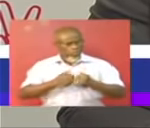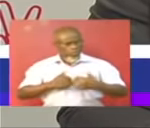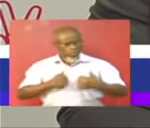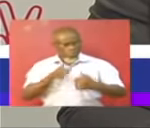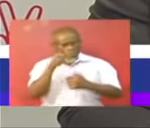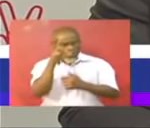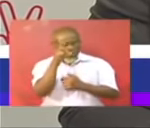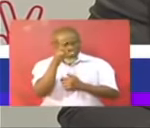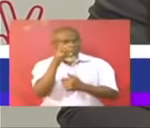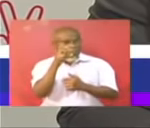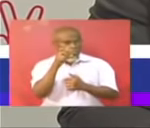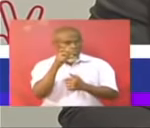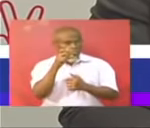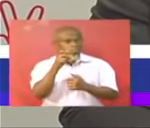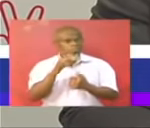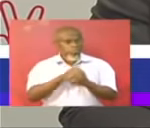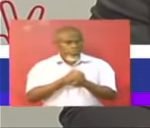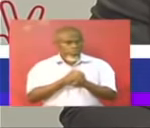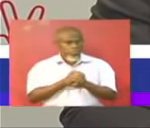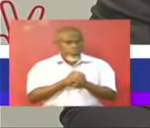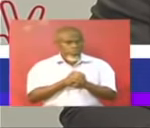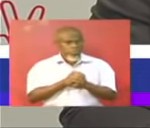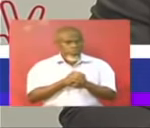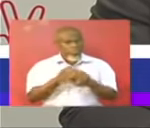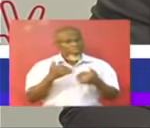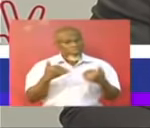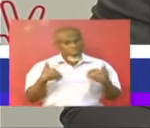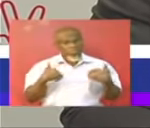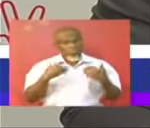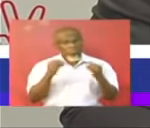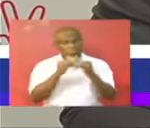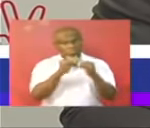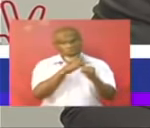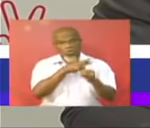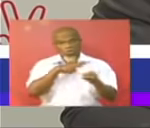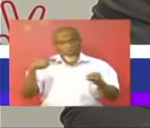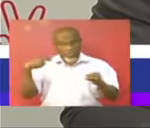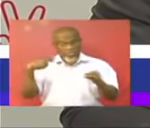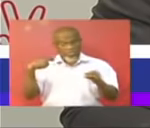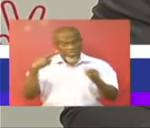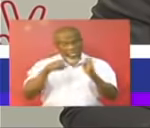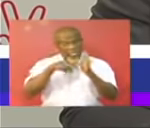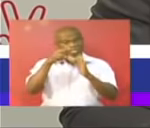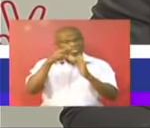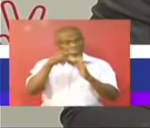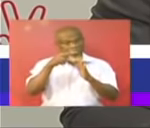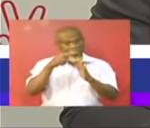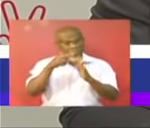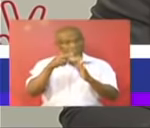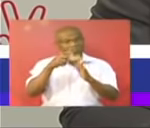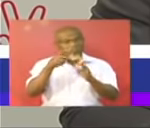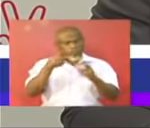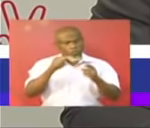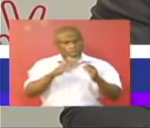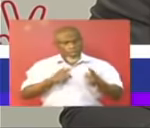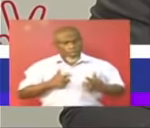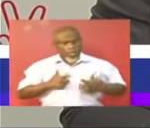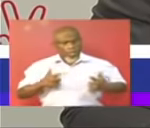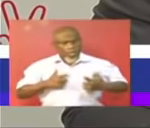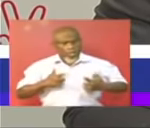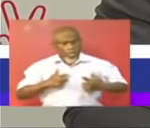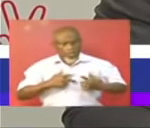PWA, generally are considered at higher risk for respiratory infections, as it is seen annually